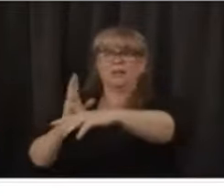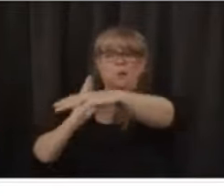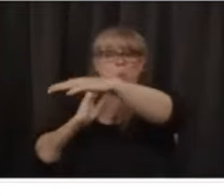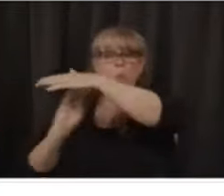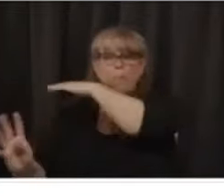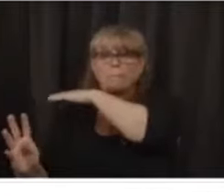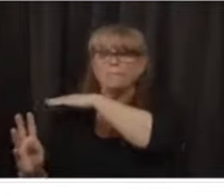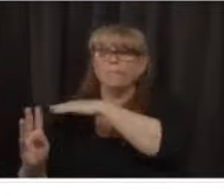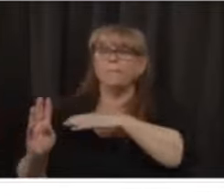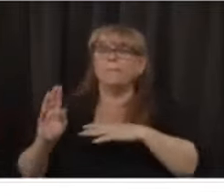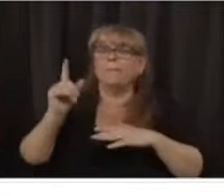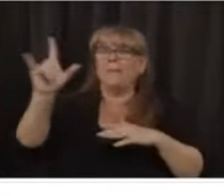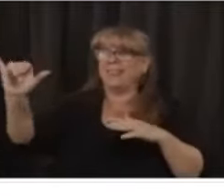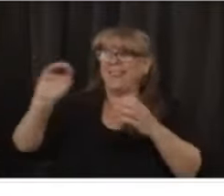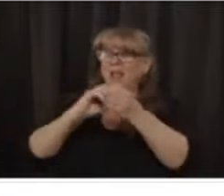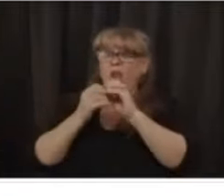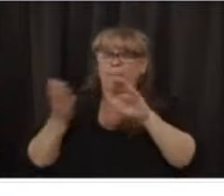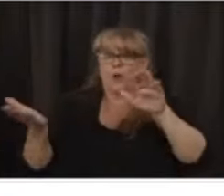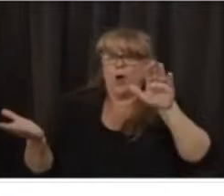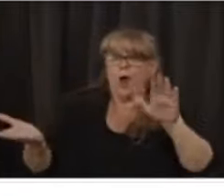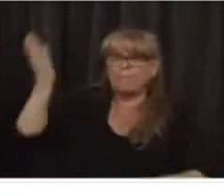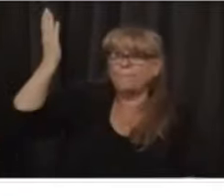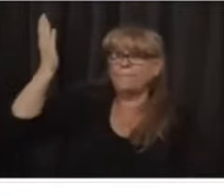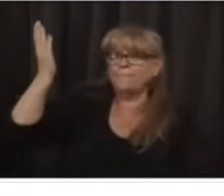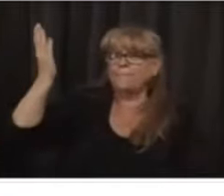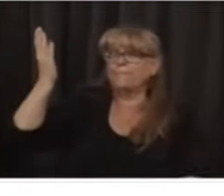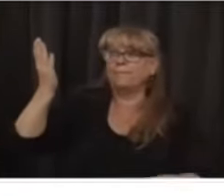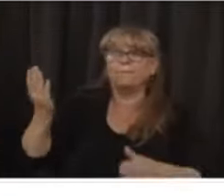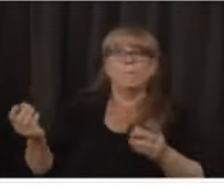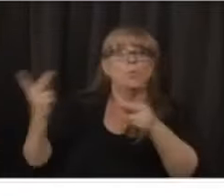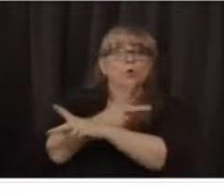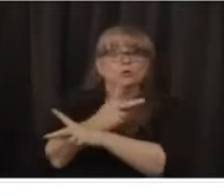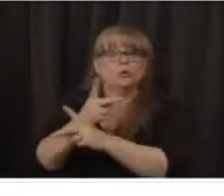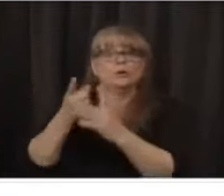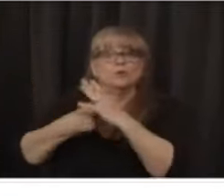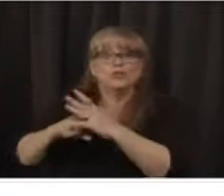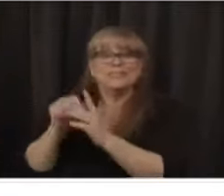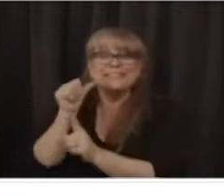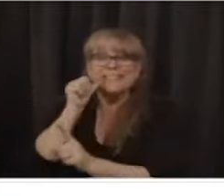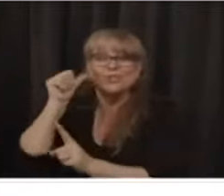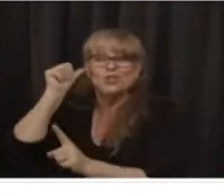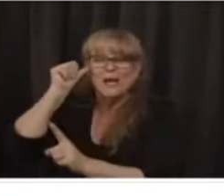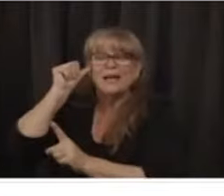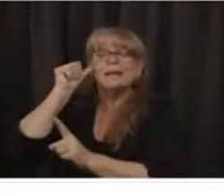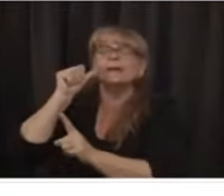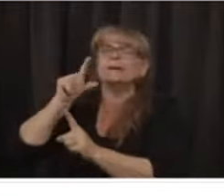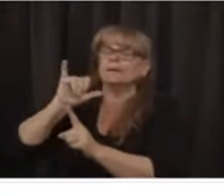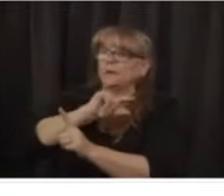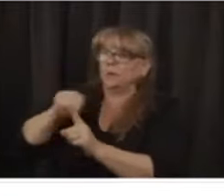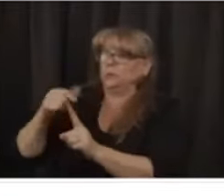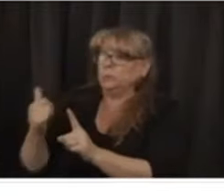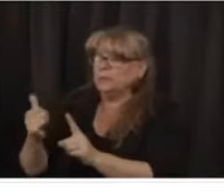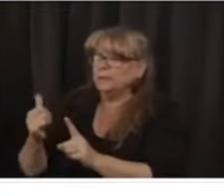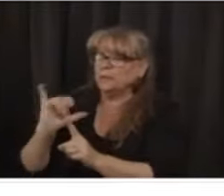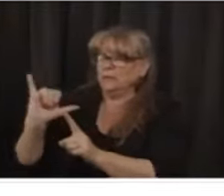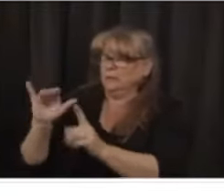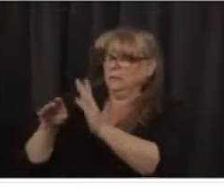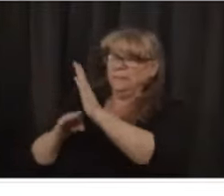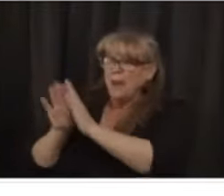in hospitalizations yesterday and then an increase again today. So unfortunately, those numbers are heading in the wrong direction once again. Next